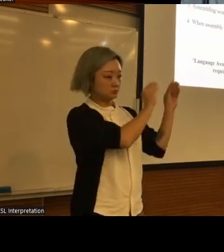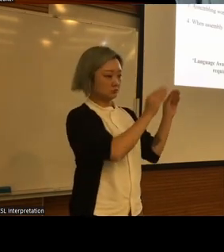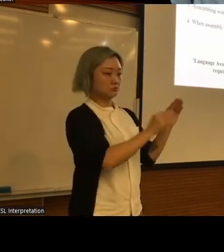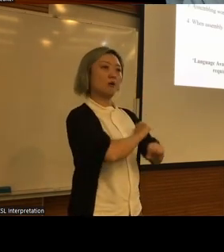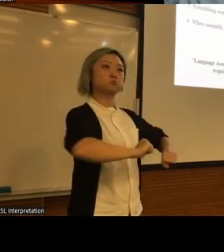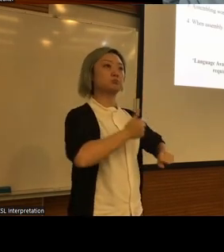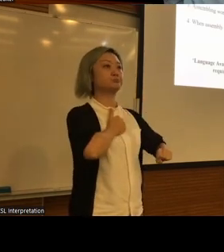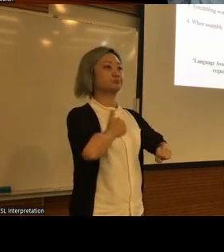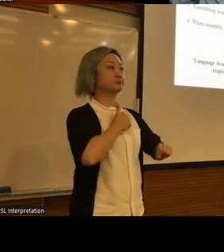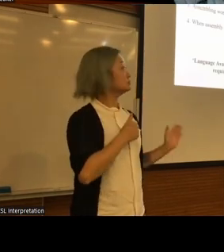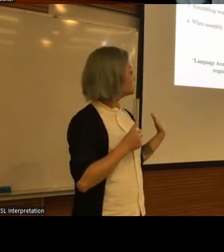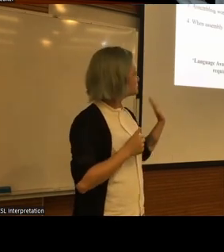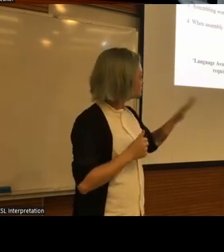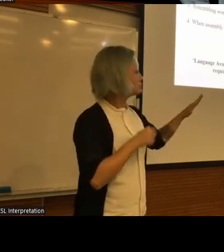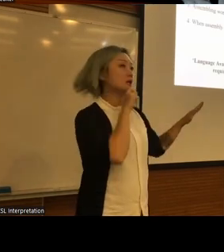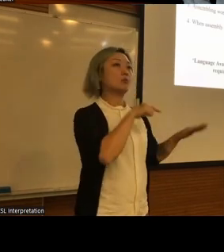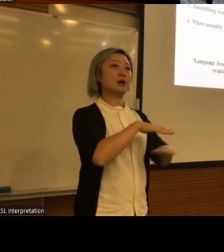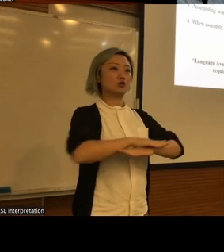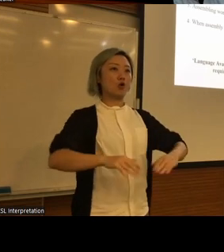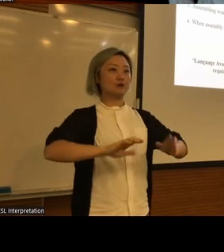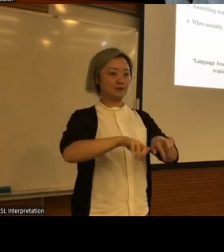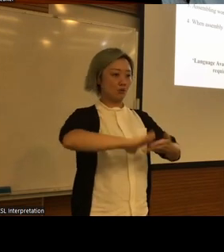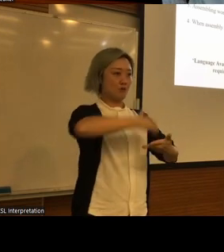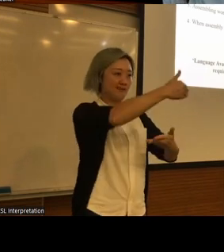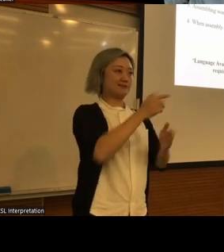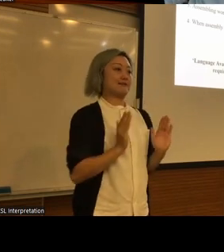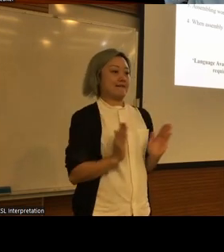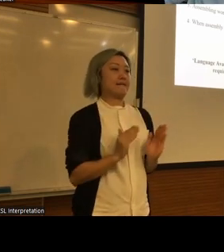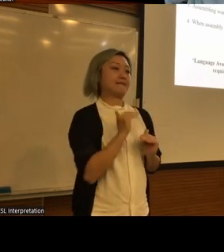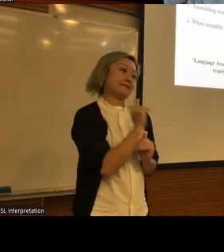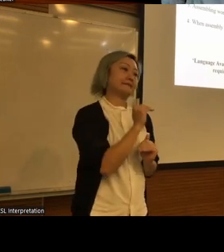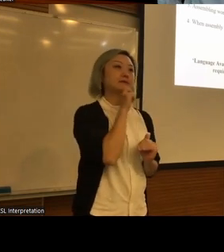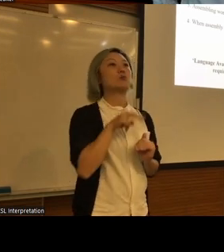So when we produce speech,